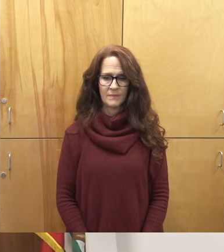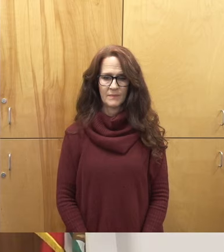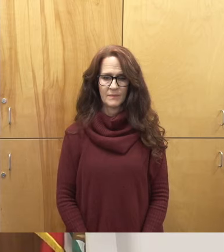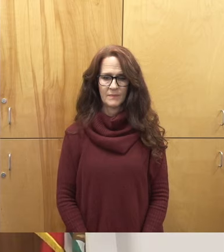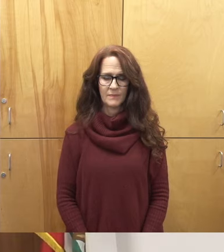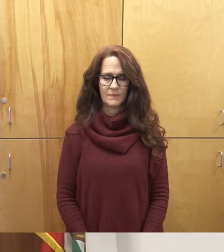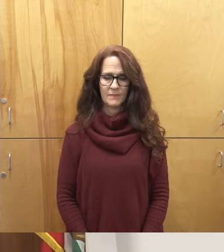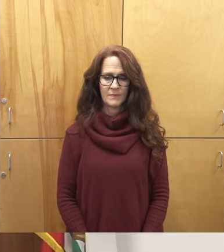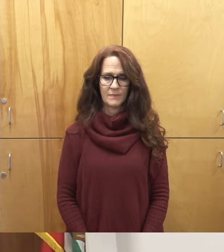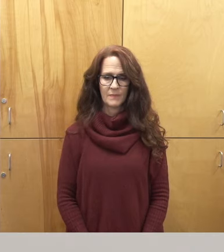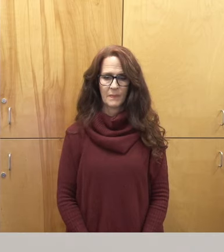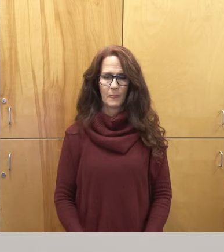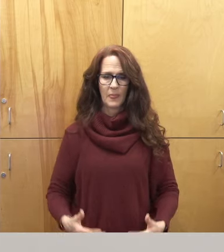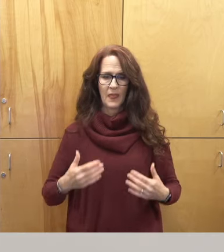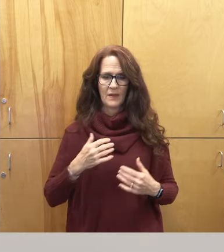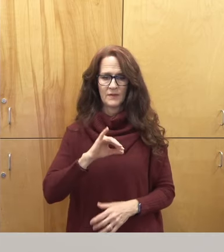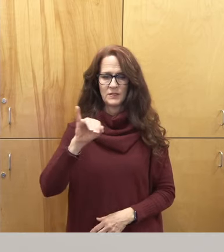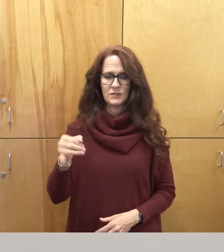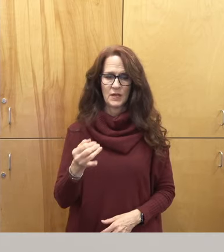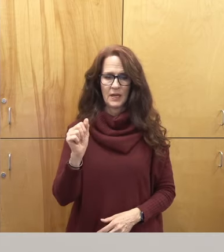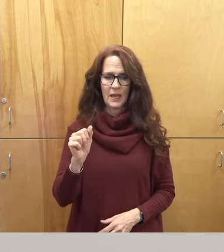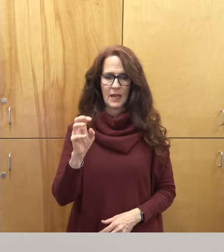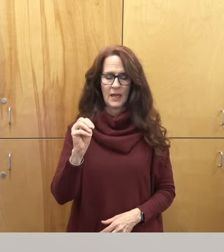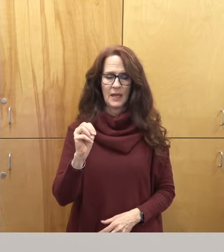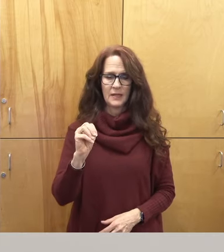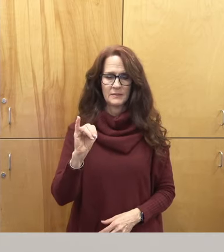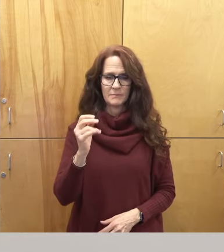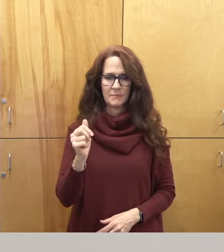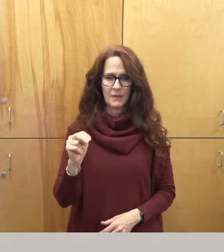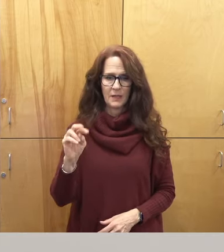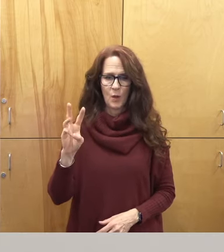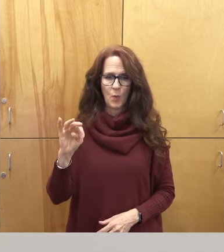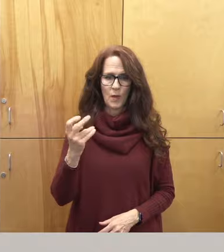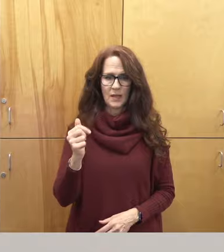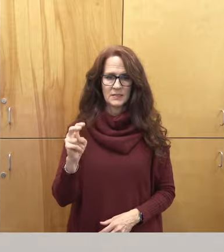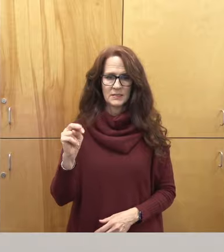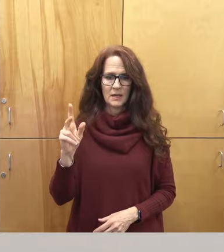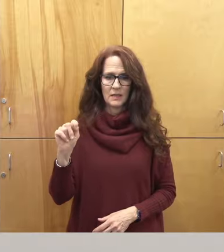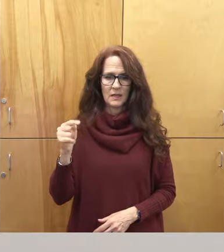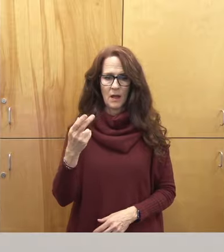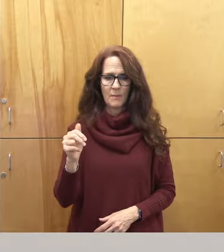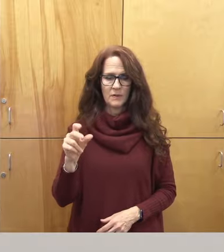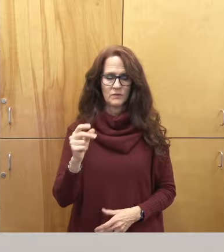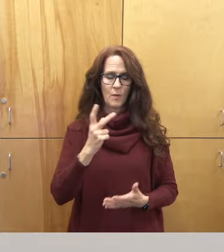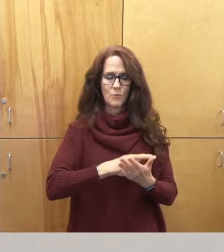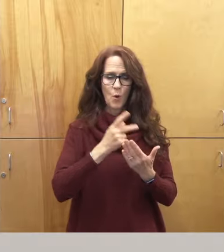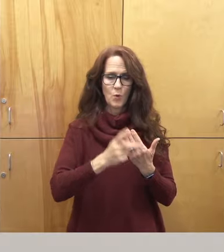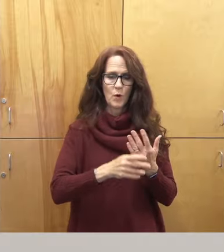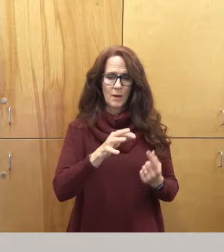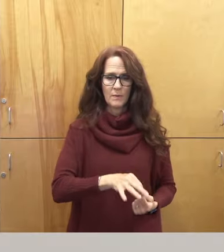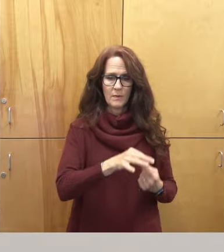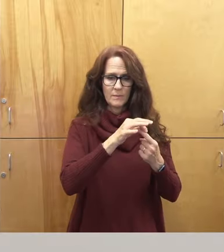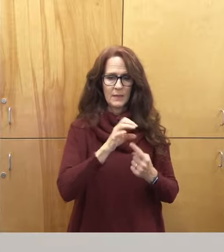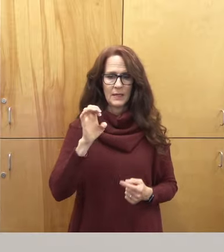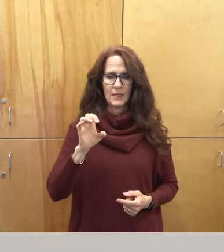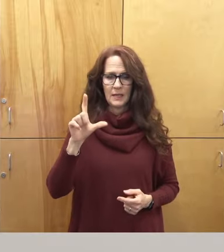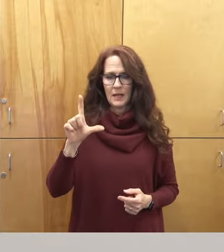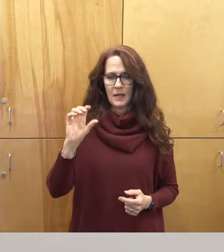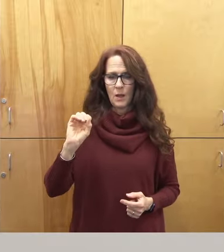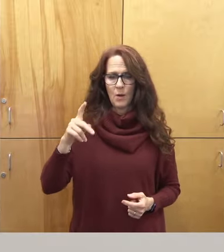We have Jasmine Willis Thomas moving from program specialist with ELOP